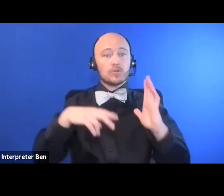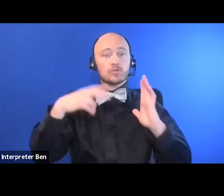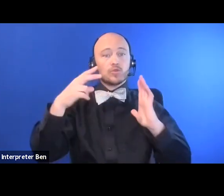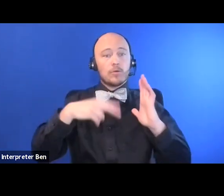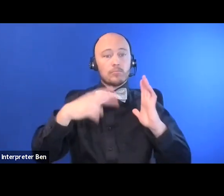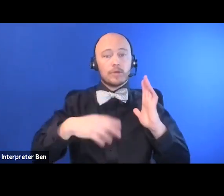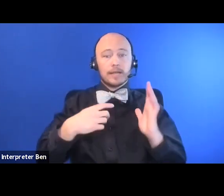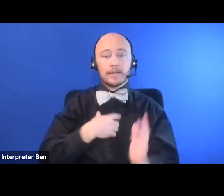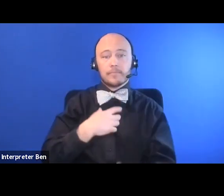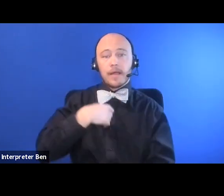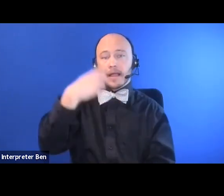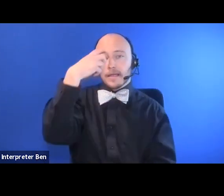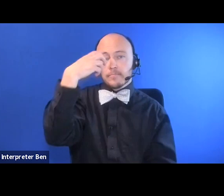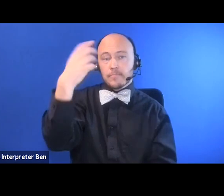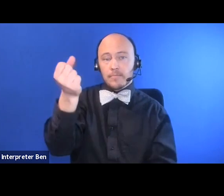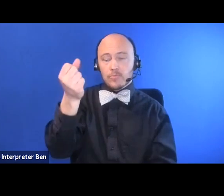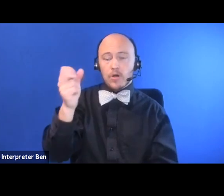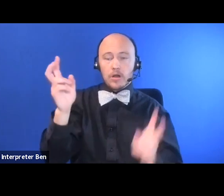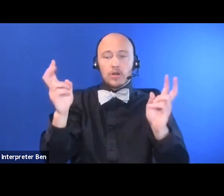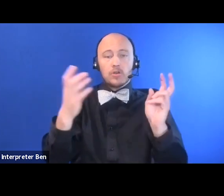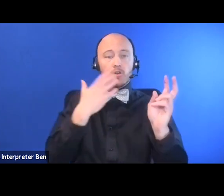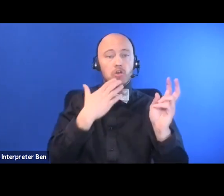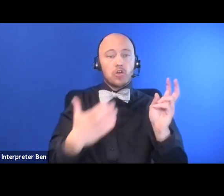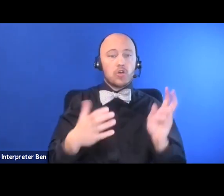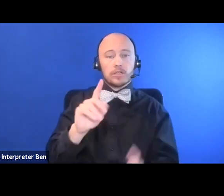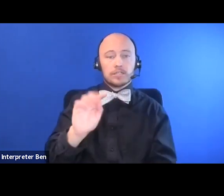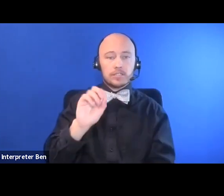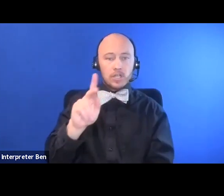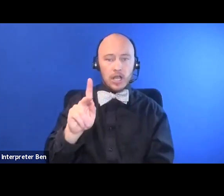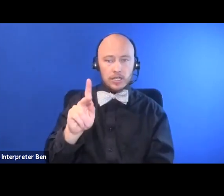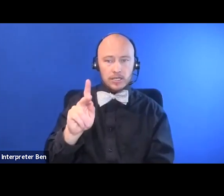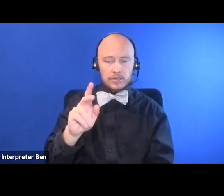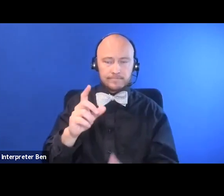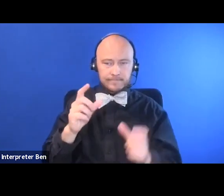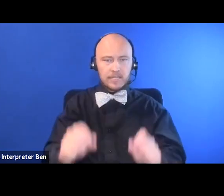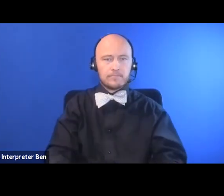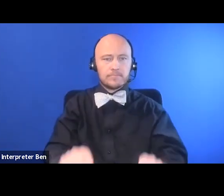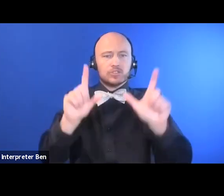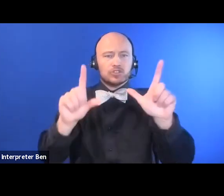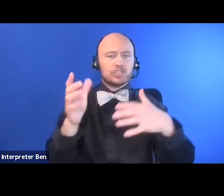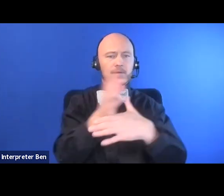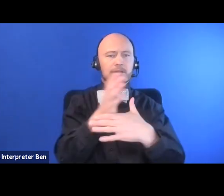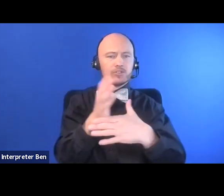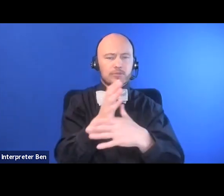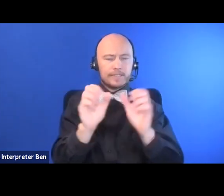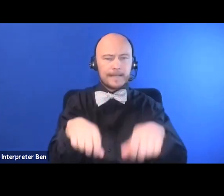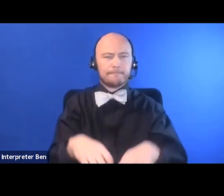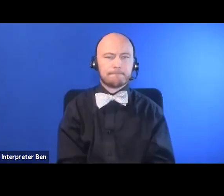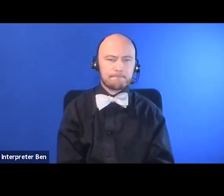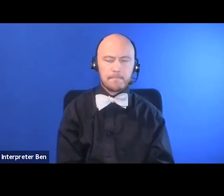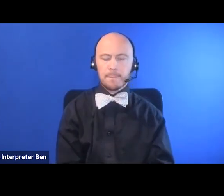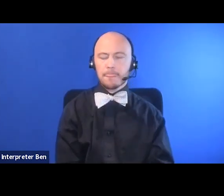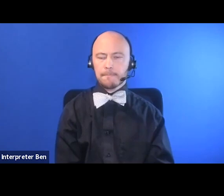memoir, Good Talk. And hold on, I'm going to share the screen so we can see it together.